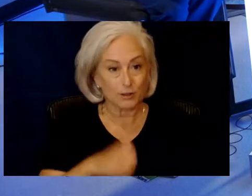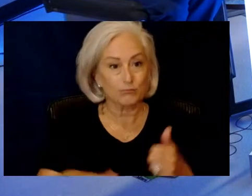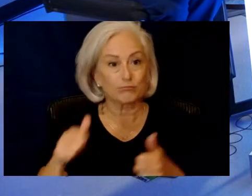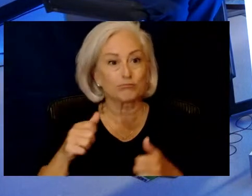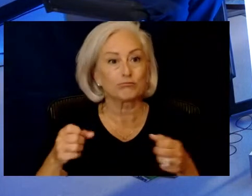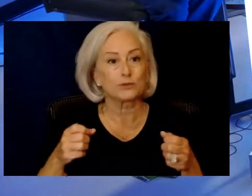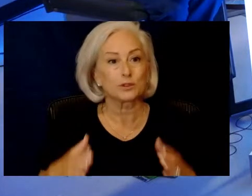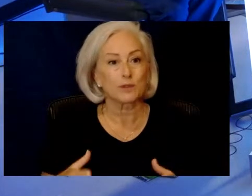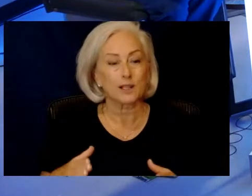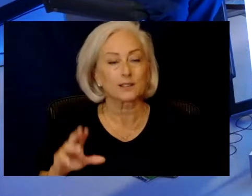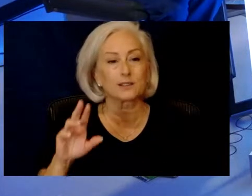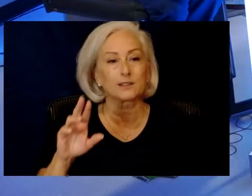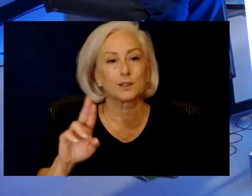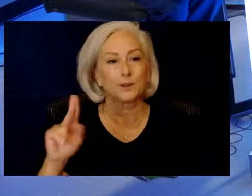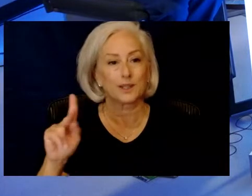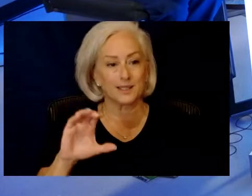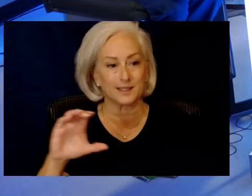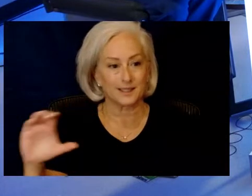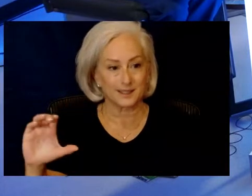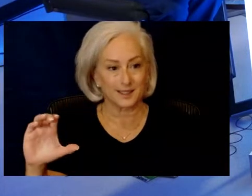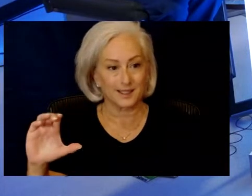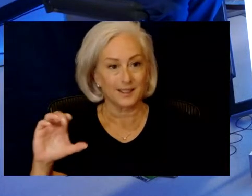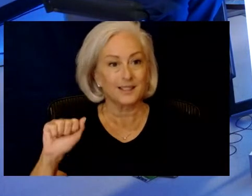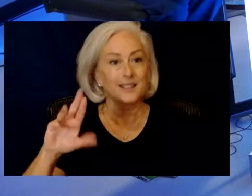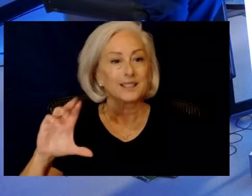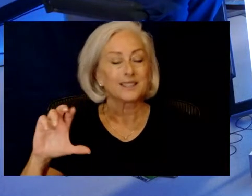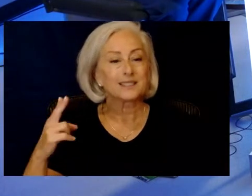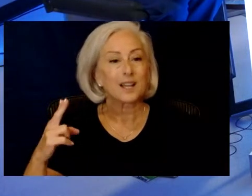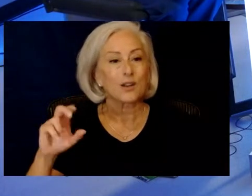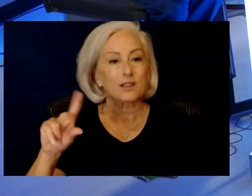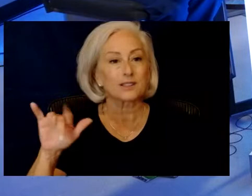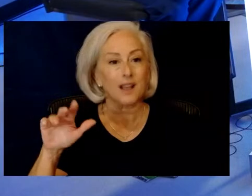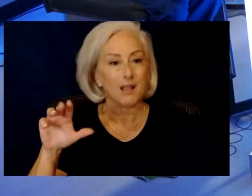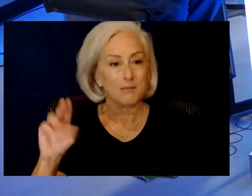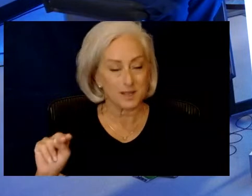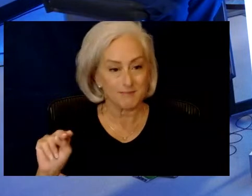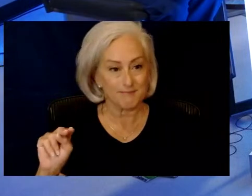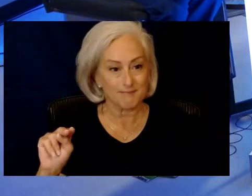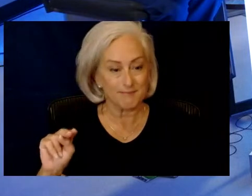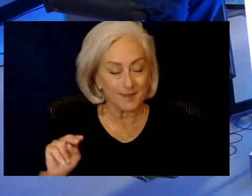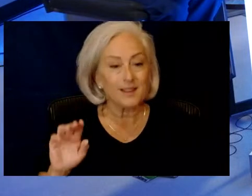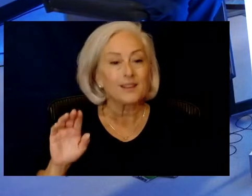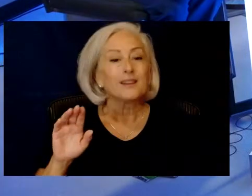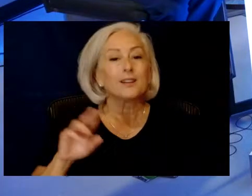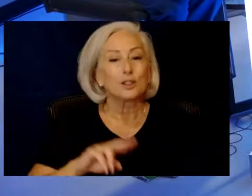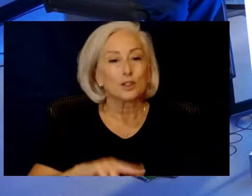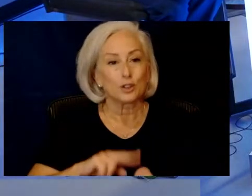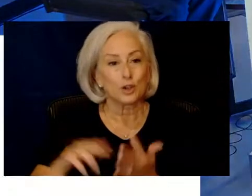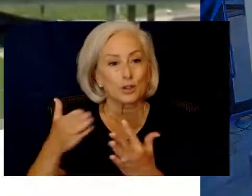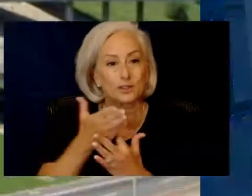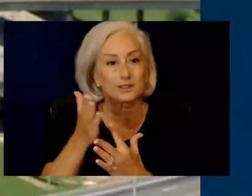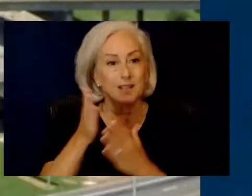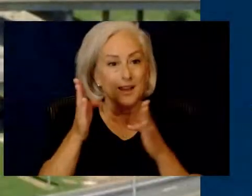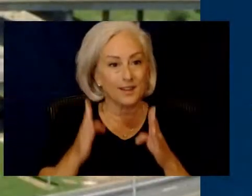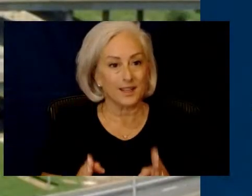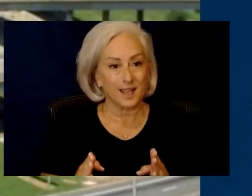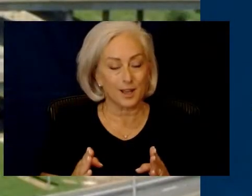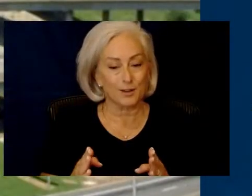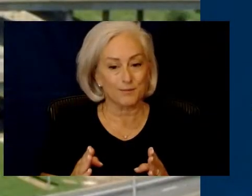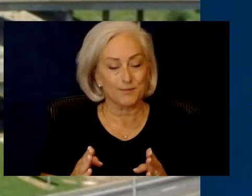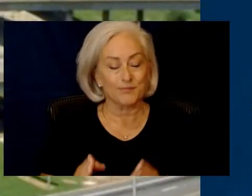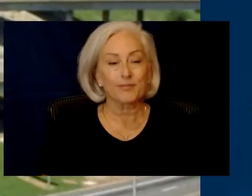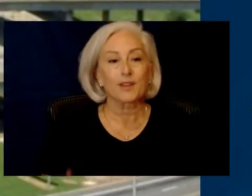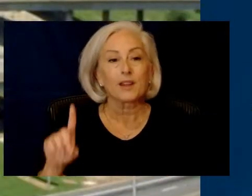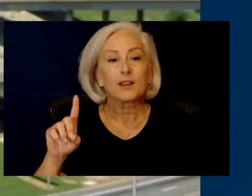Solomon, Proton Nurse Navigator. And we'll hear their point of view coming up. Plus, Dr. Dana Hawkinson will join us with the